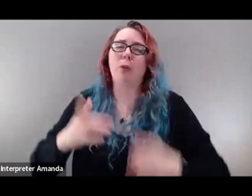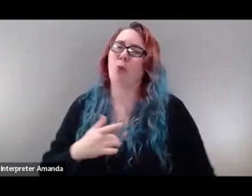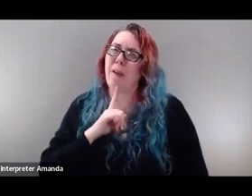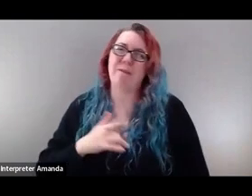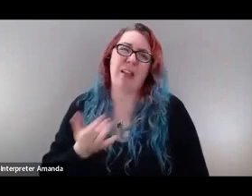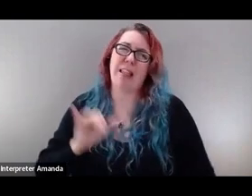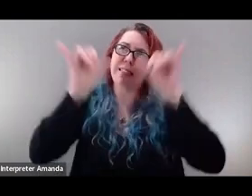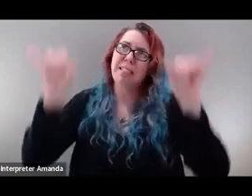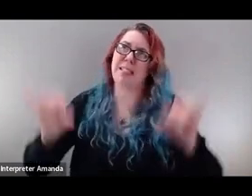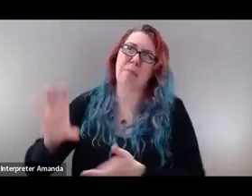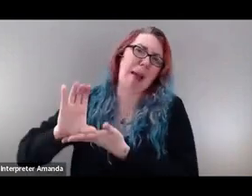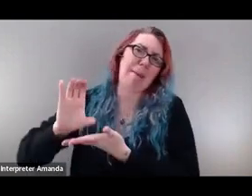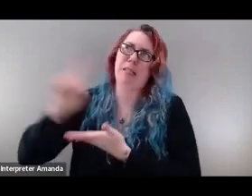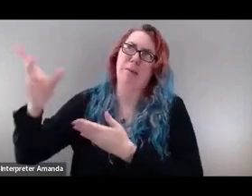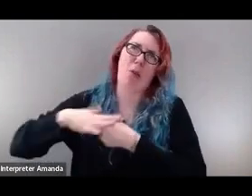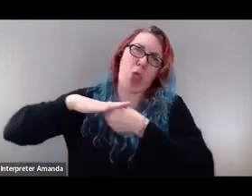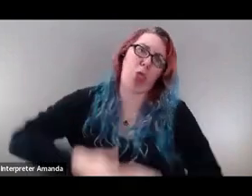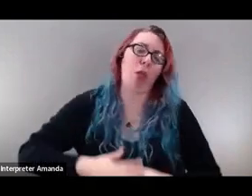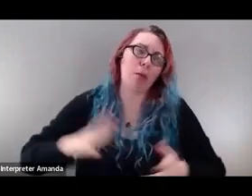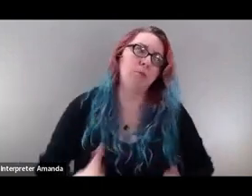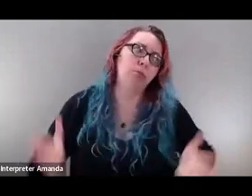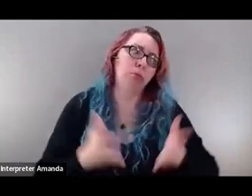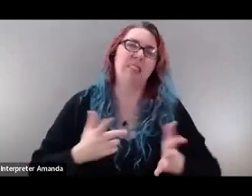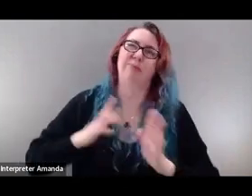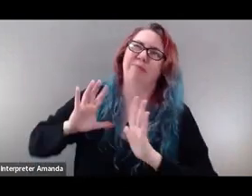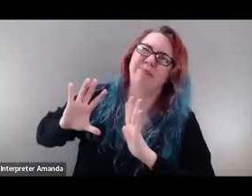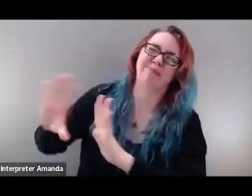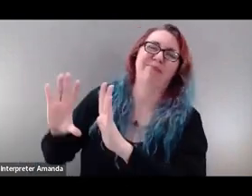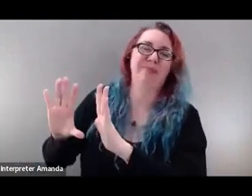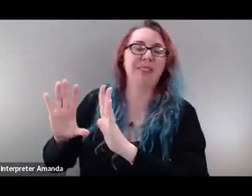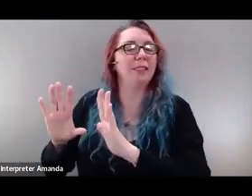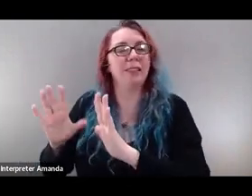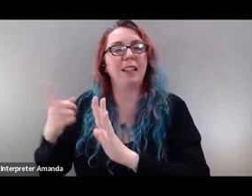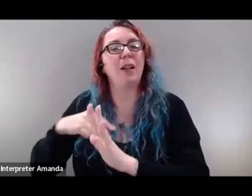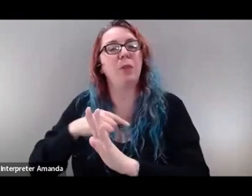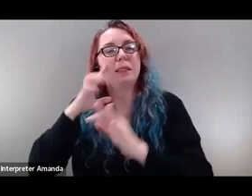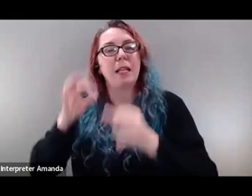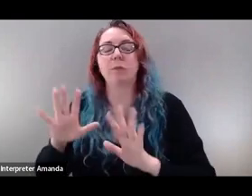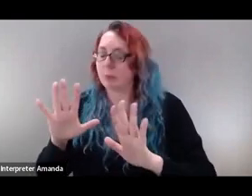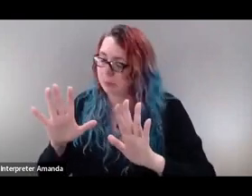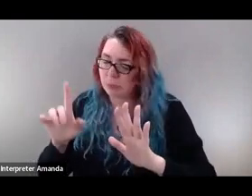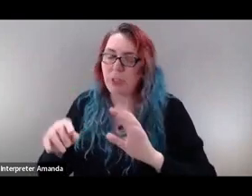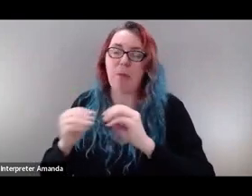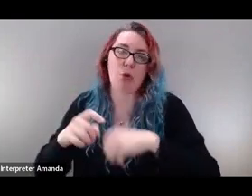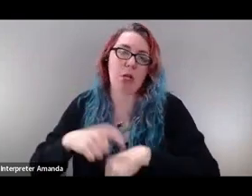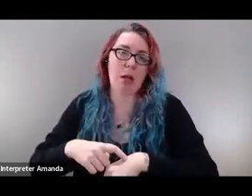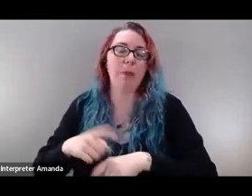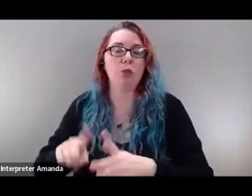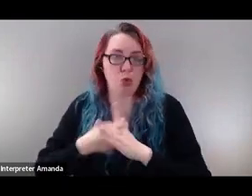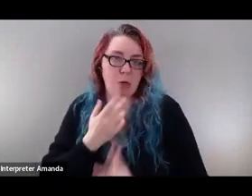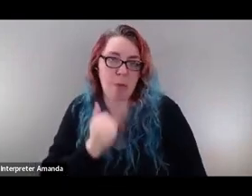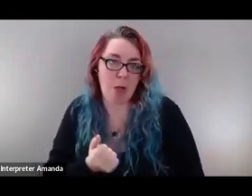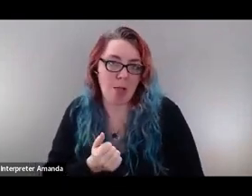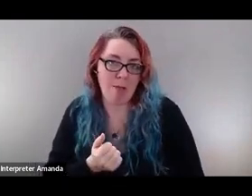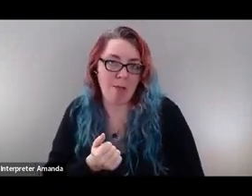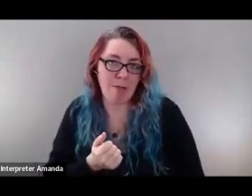it's perfect and it's done and it's packaged and it's clean. So that was, like, a big experience from it. You mentioned